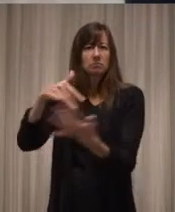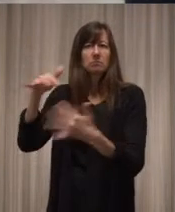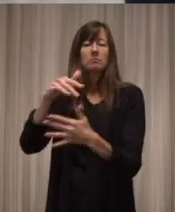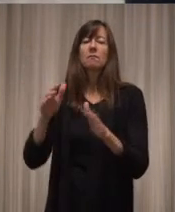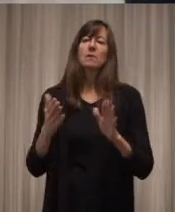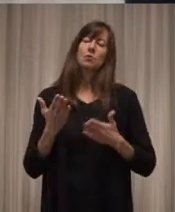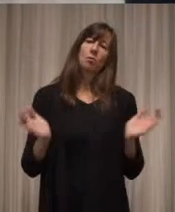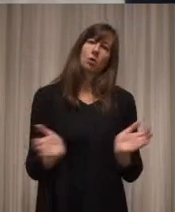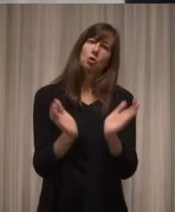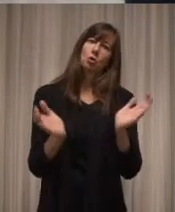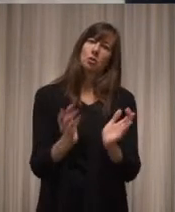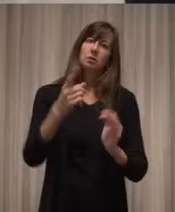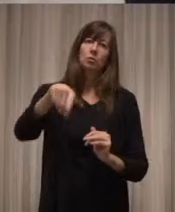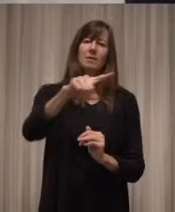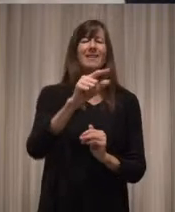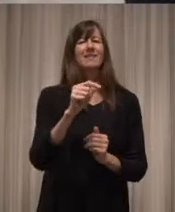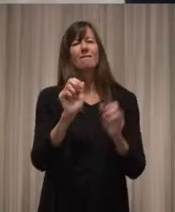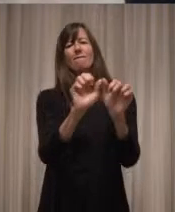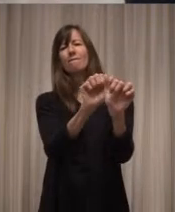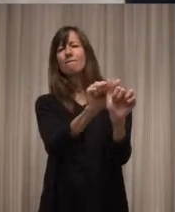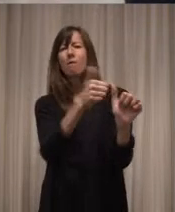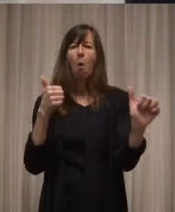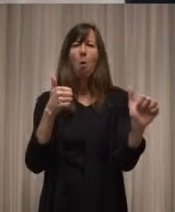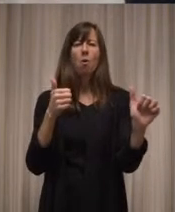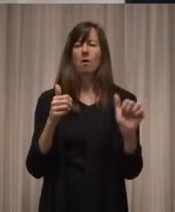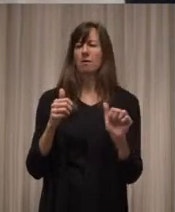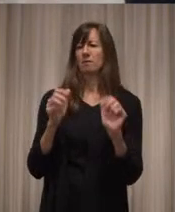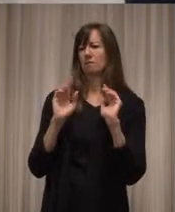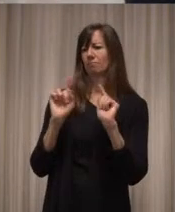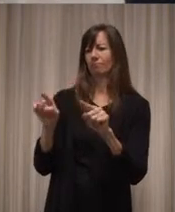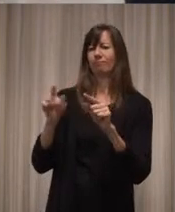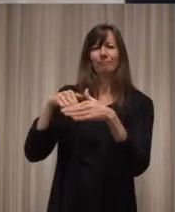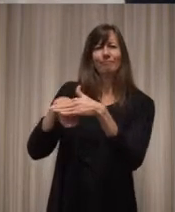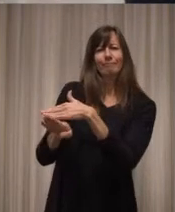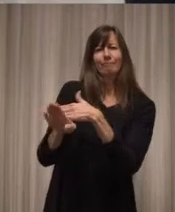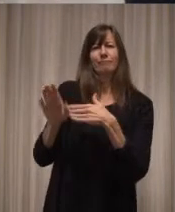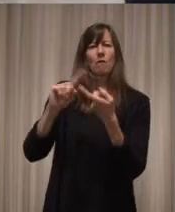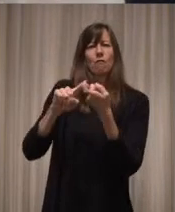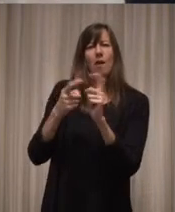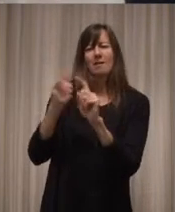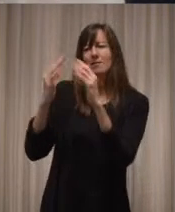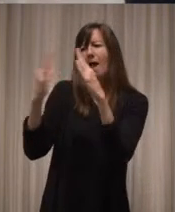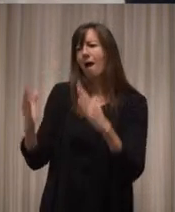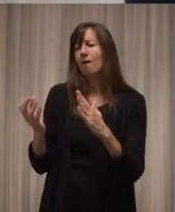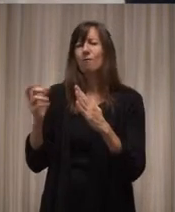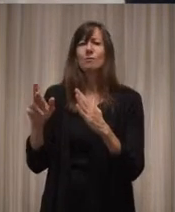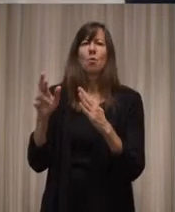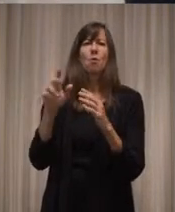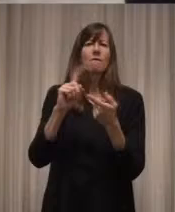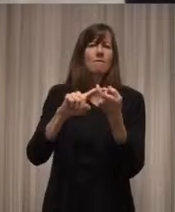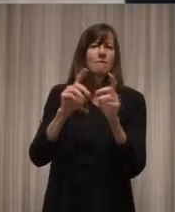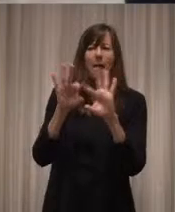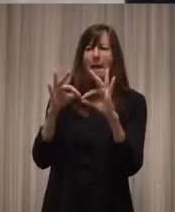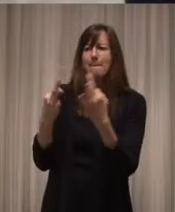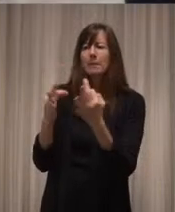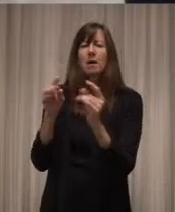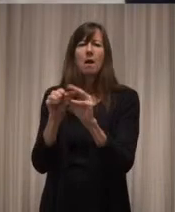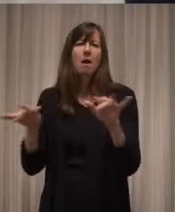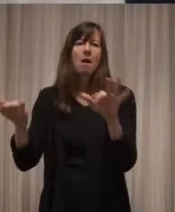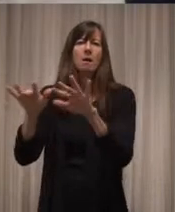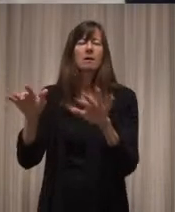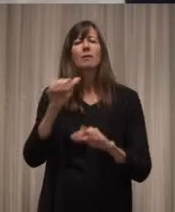with people, even in a small group, wear masks and maintain that distance, and don't think that it can't be spread